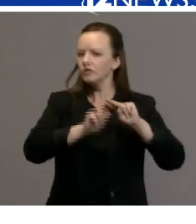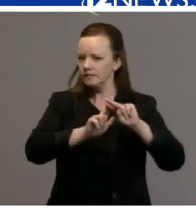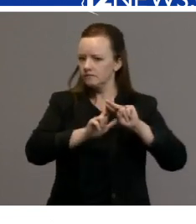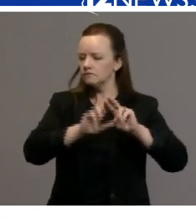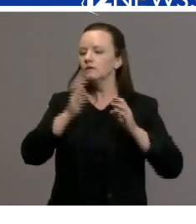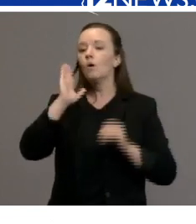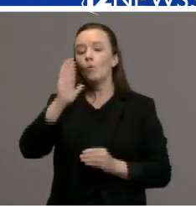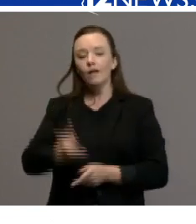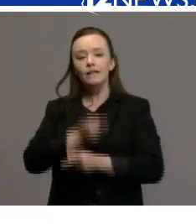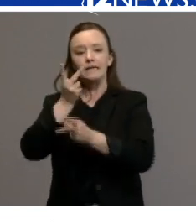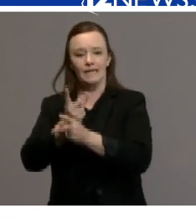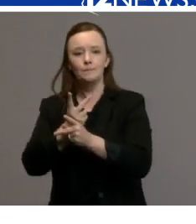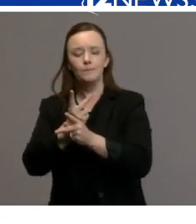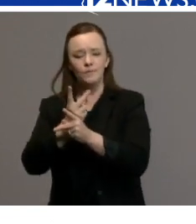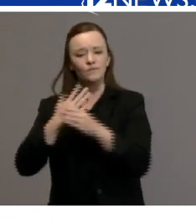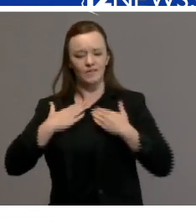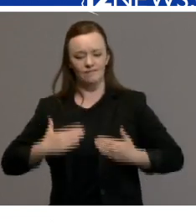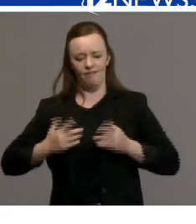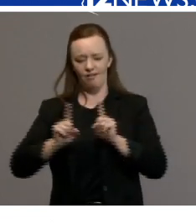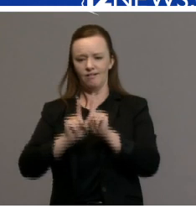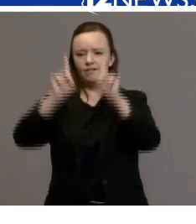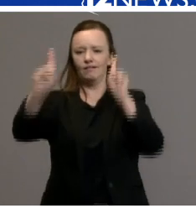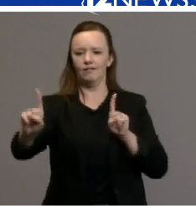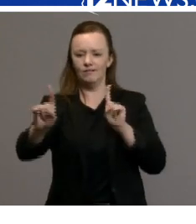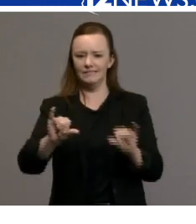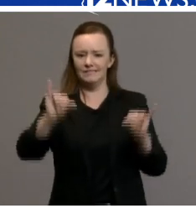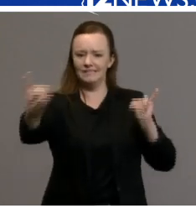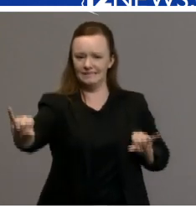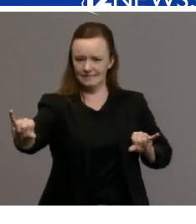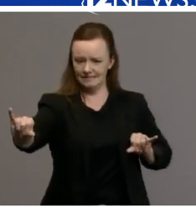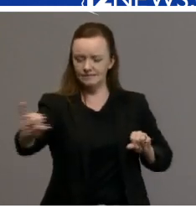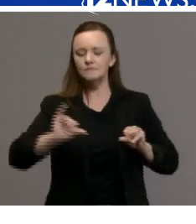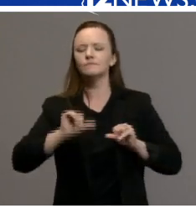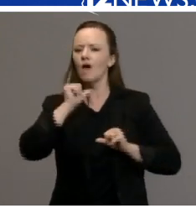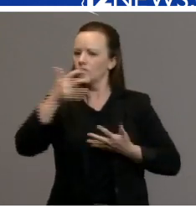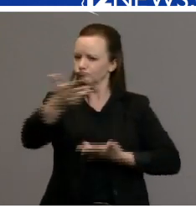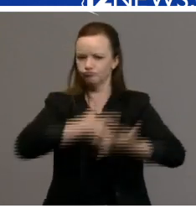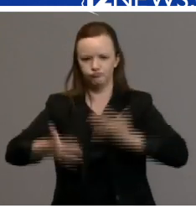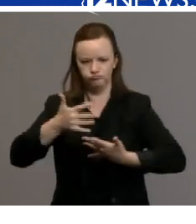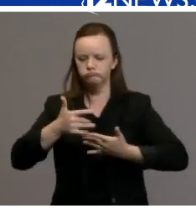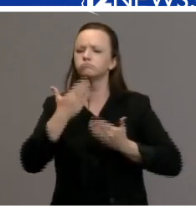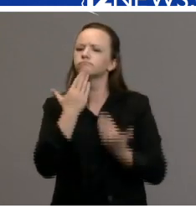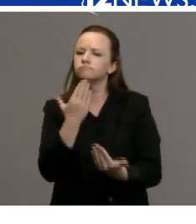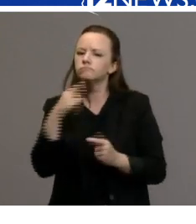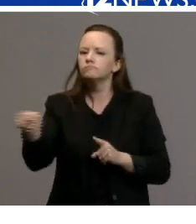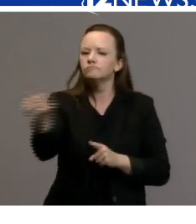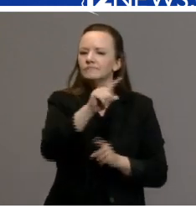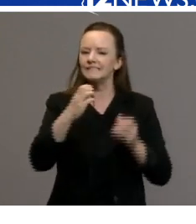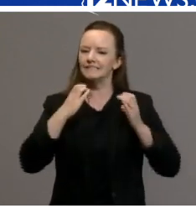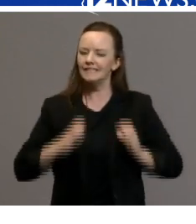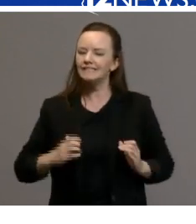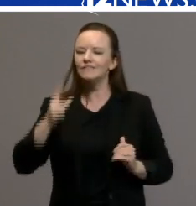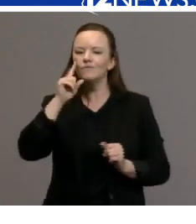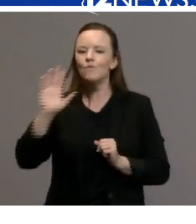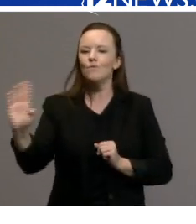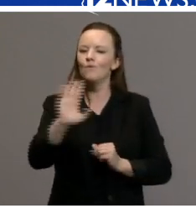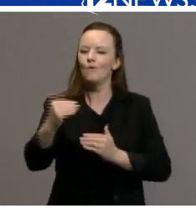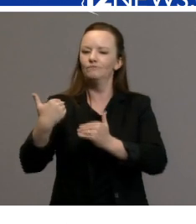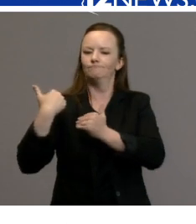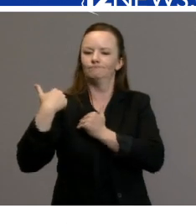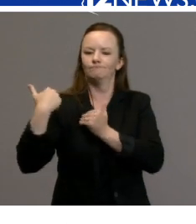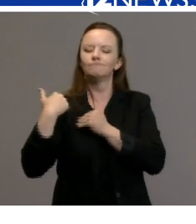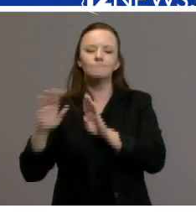citizens for their responsible behavior that continues. And we're going to base